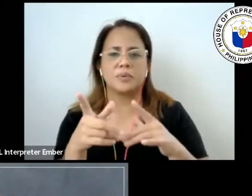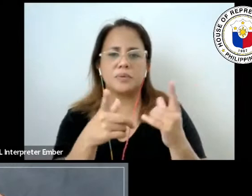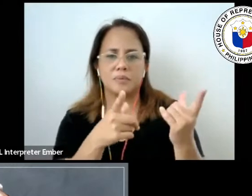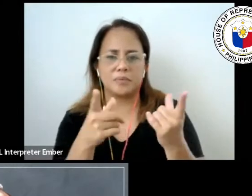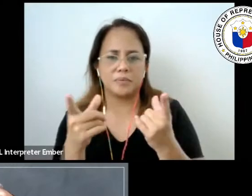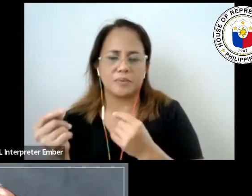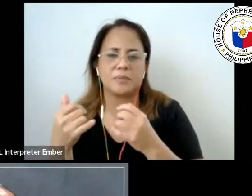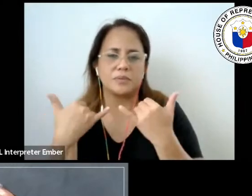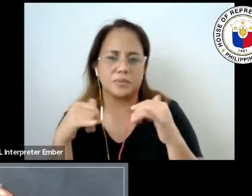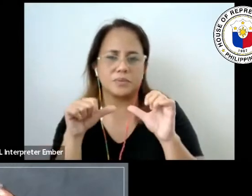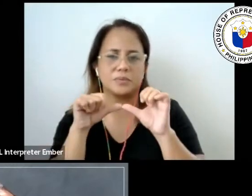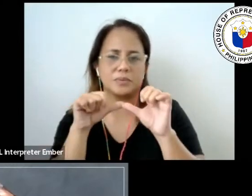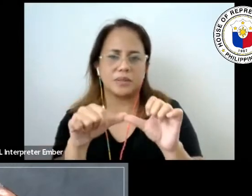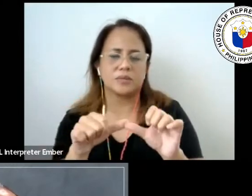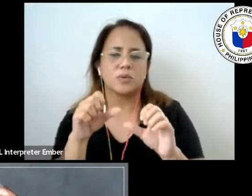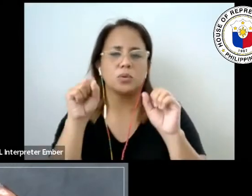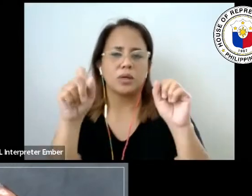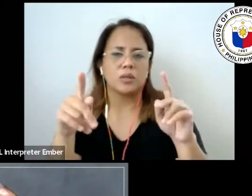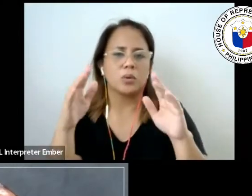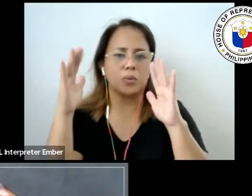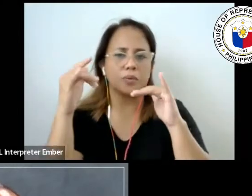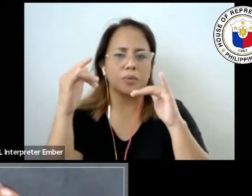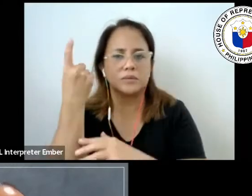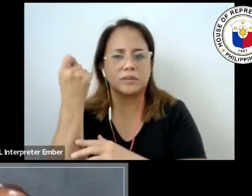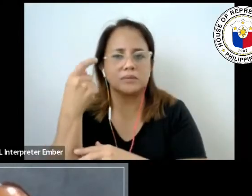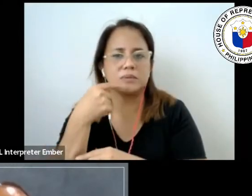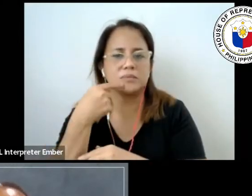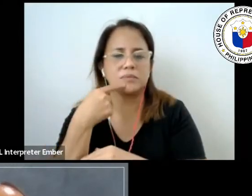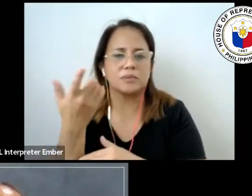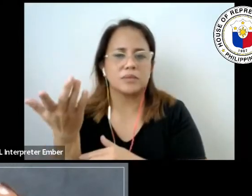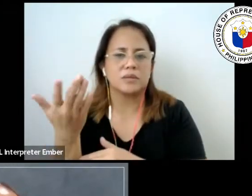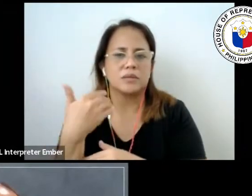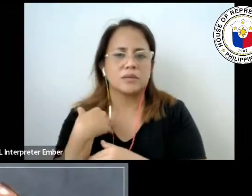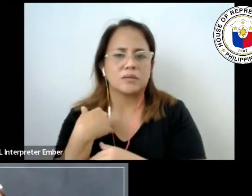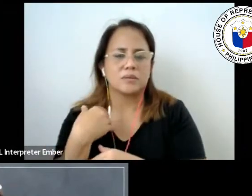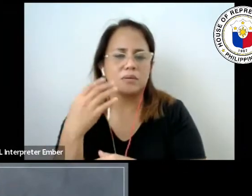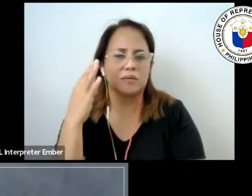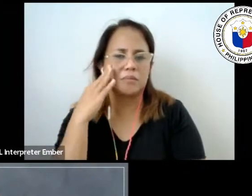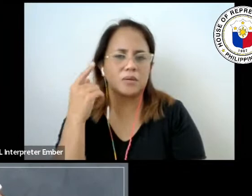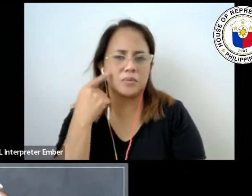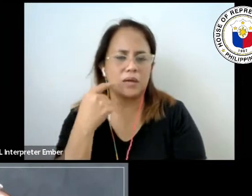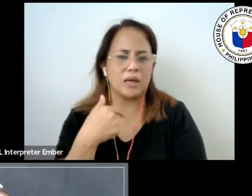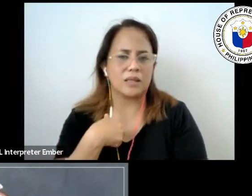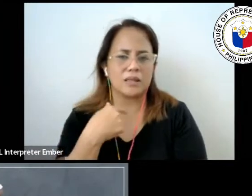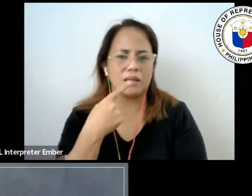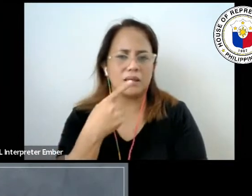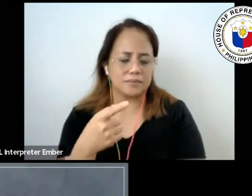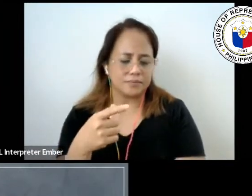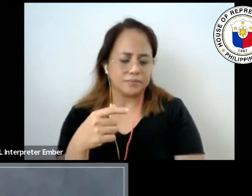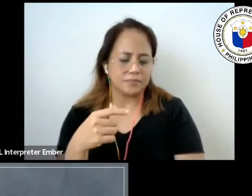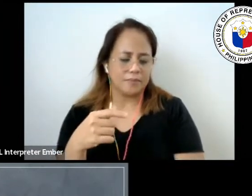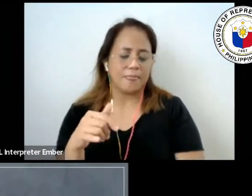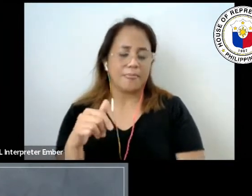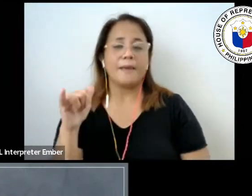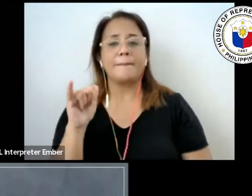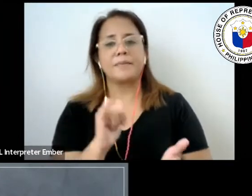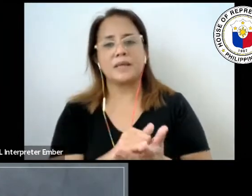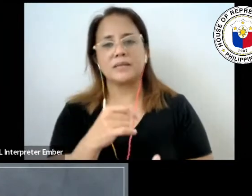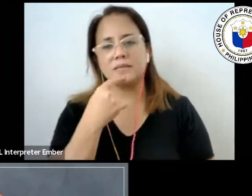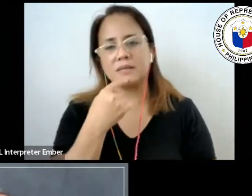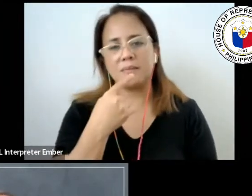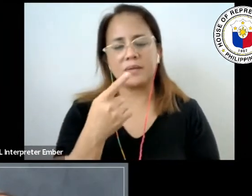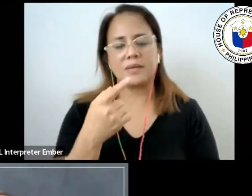implementation pero continue. Again, yes. I hope you understand what you're saying. Chairman Margo. Yeah, I think yun nga ang kanina nabanggit